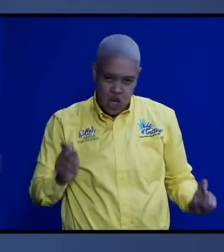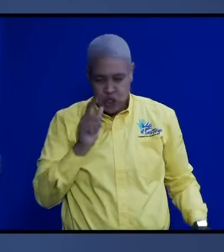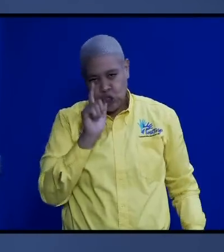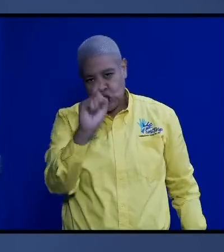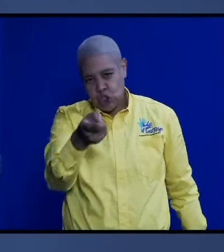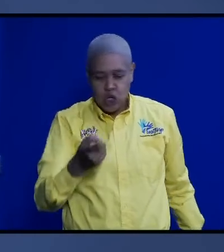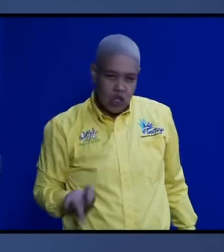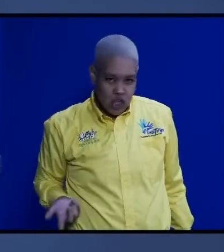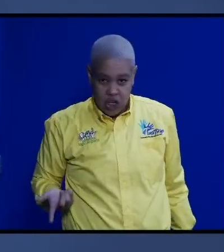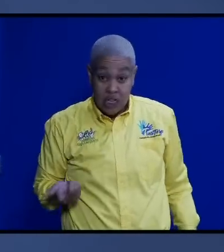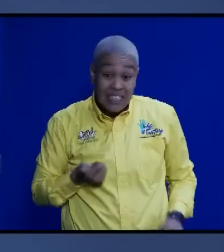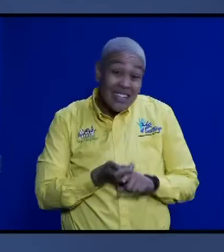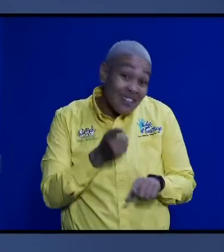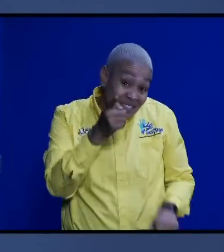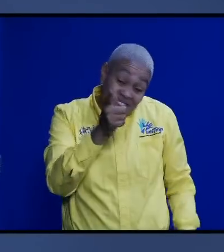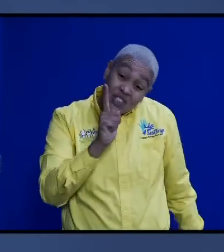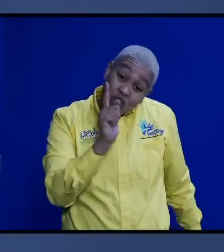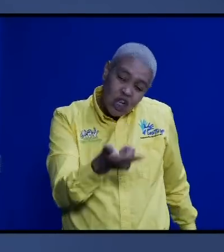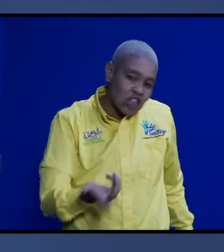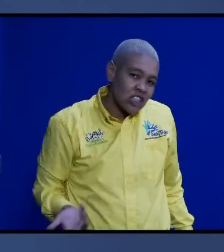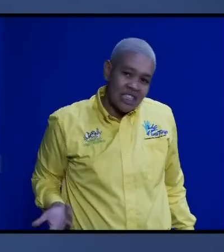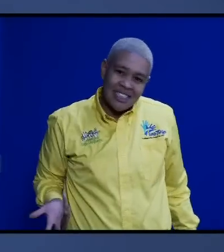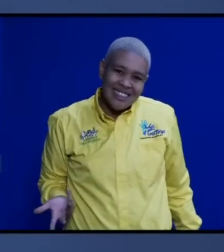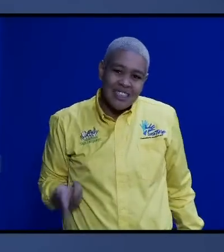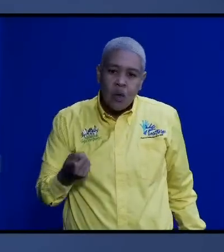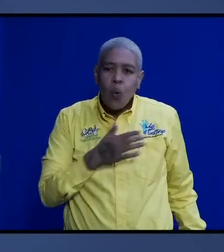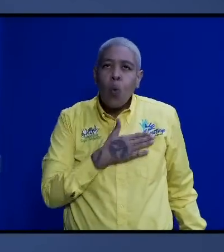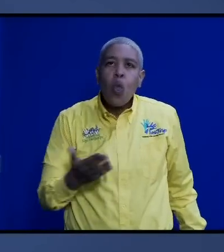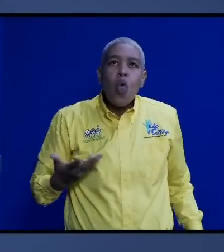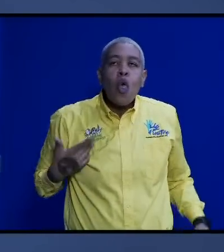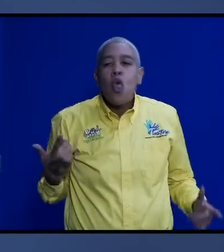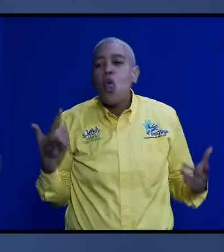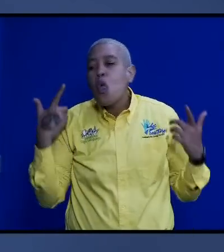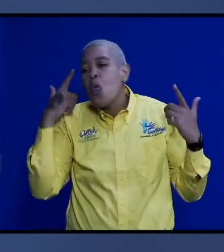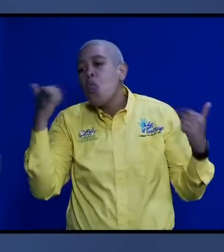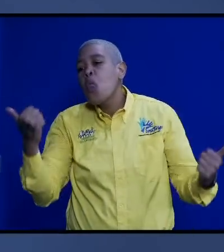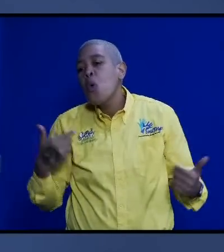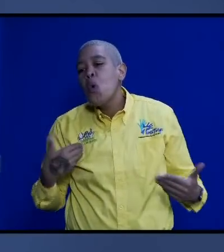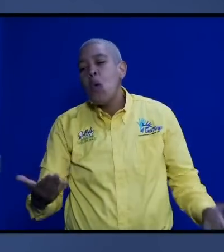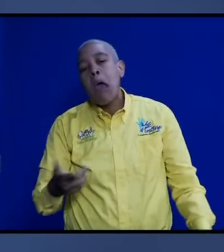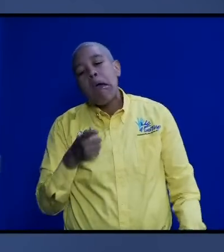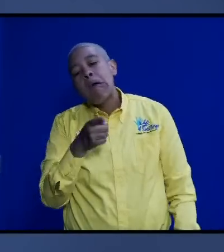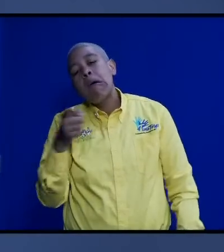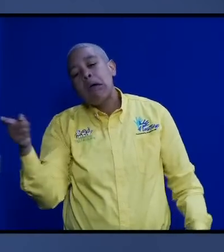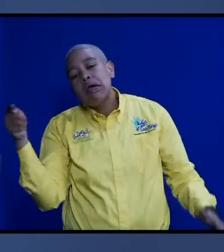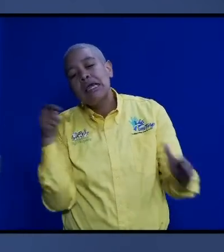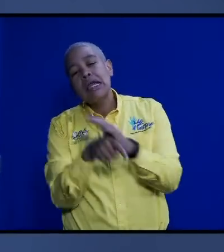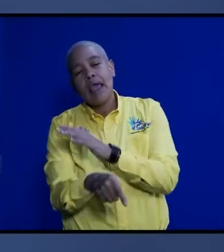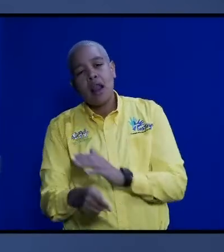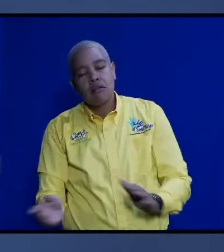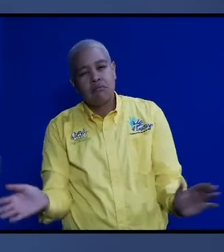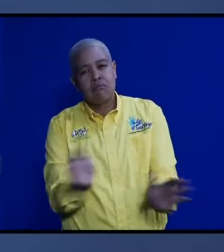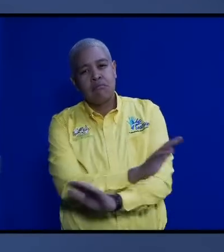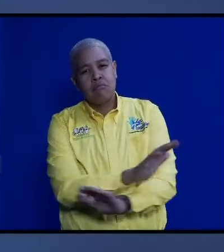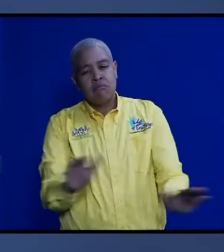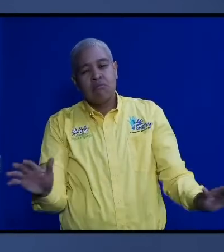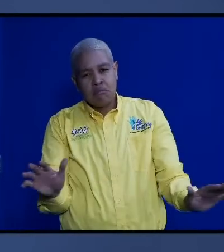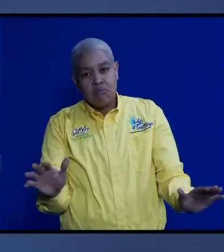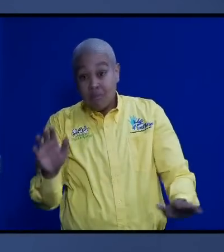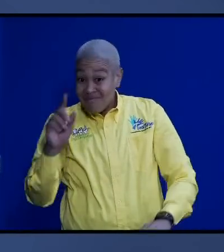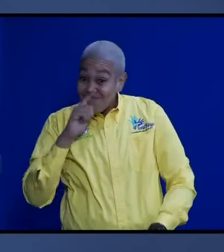they are not at will to take lives. The duty of any